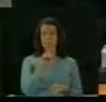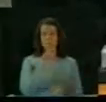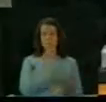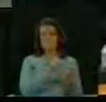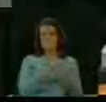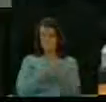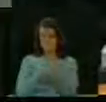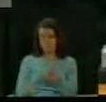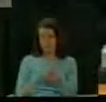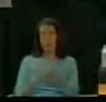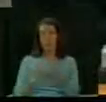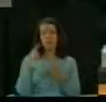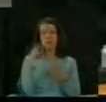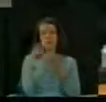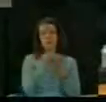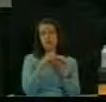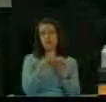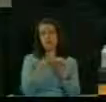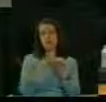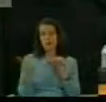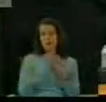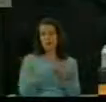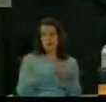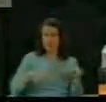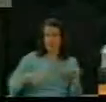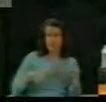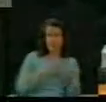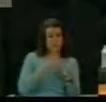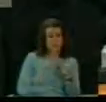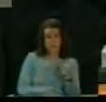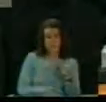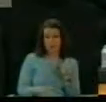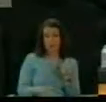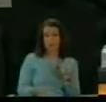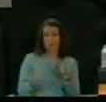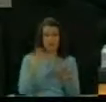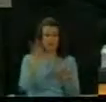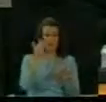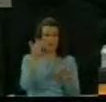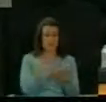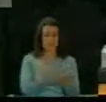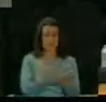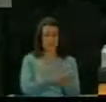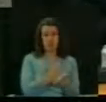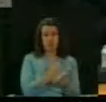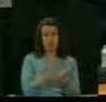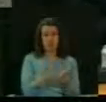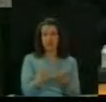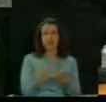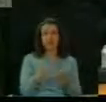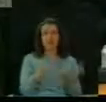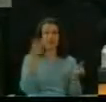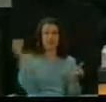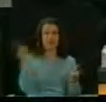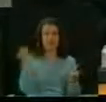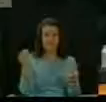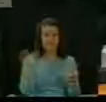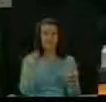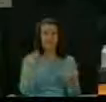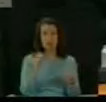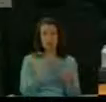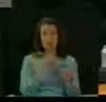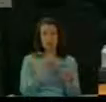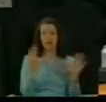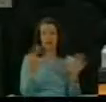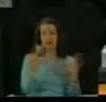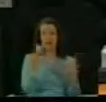want to clarify something that Commissioner Norman said, that Ms. Bones had paid back. I think there's some additional things that she hasn't paid back that's